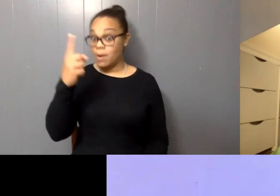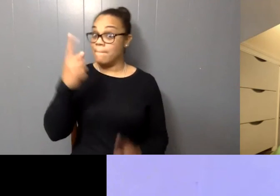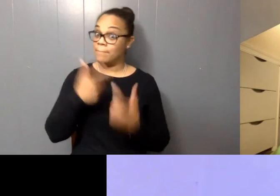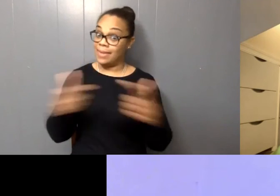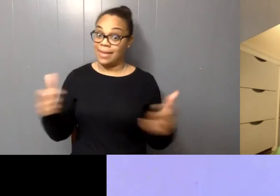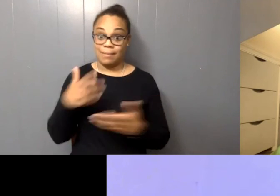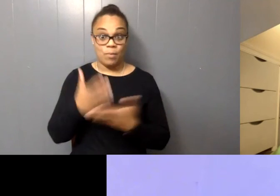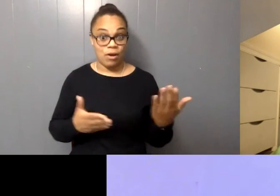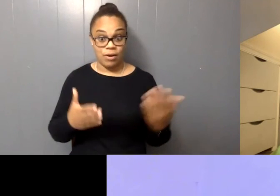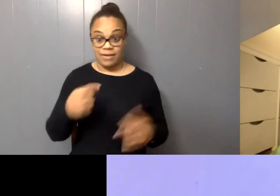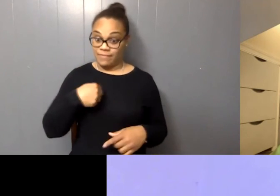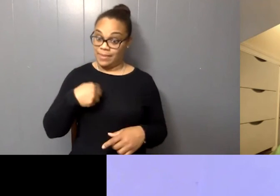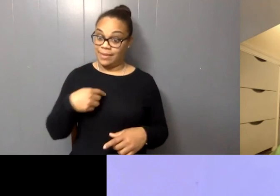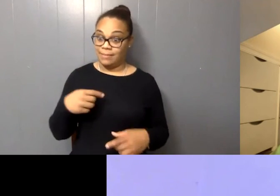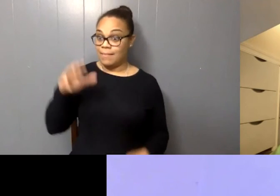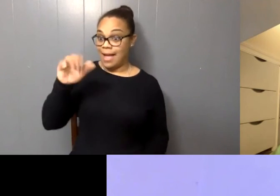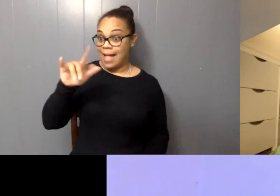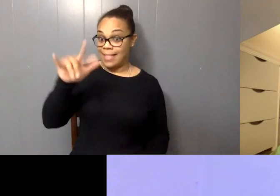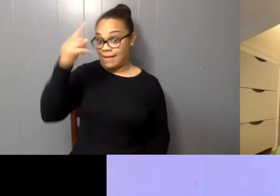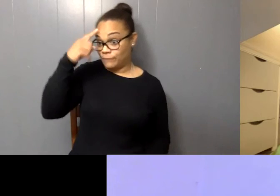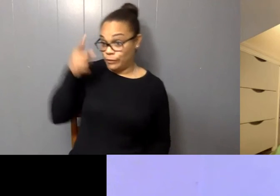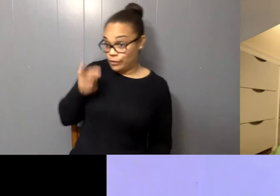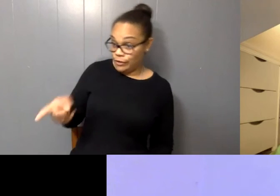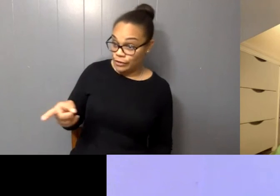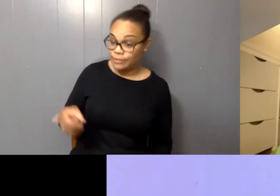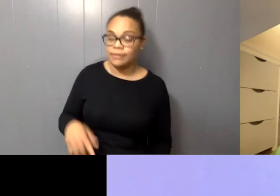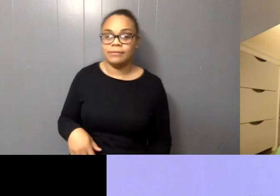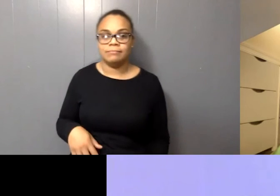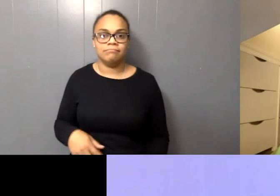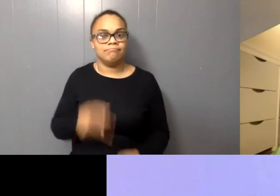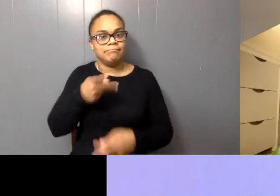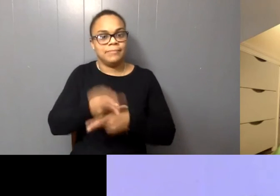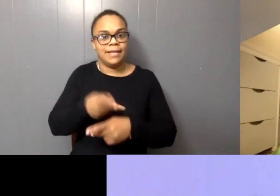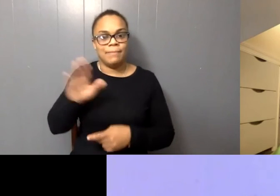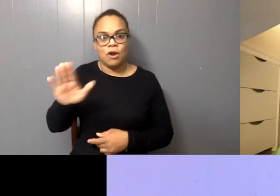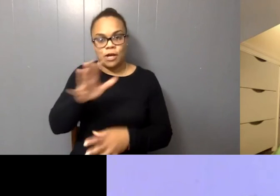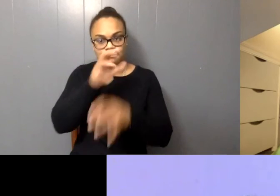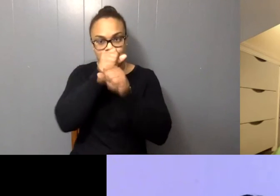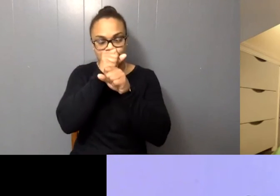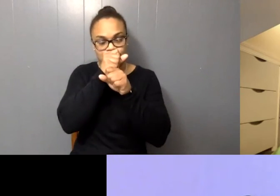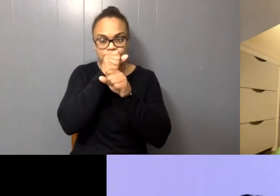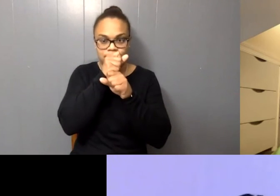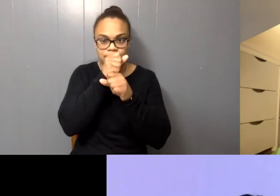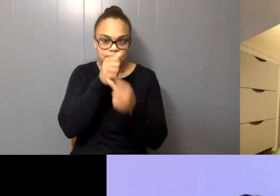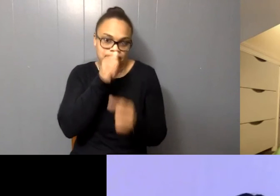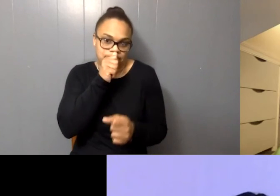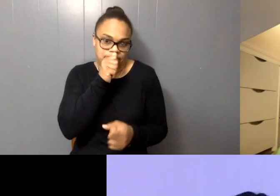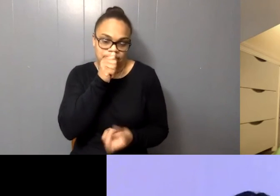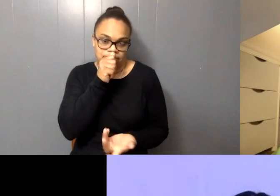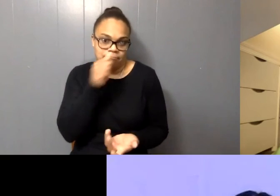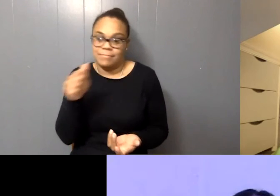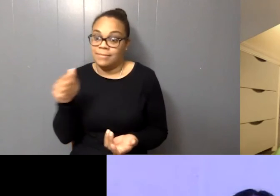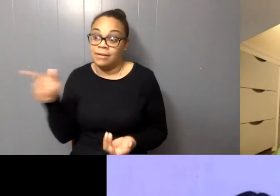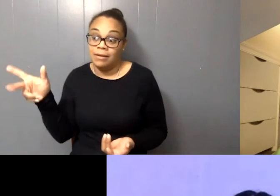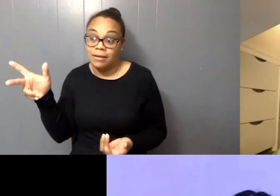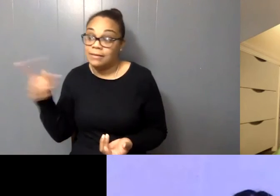an ally to her was just keeping her secret, you know, like not telling anyone and just respecting